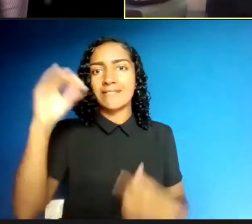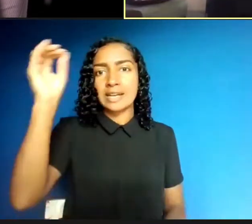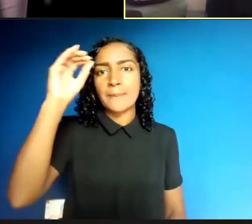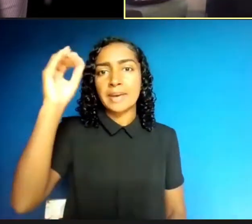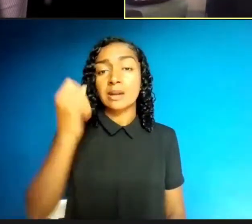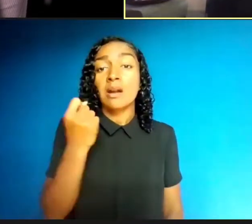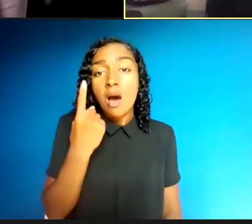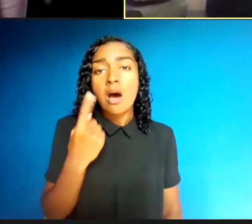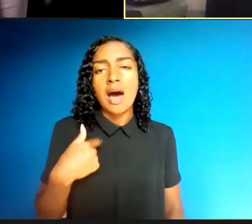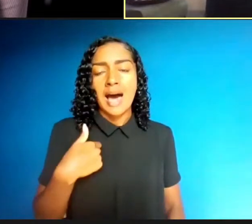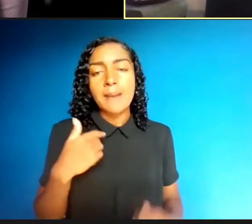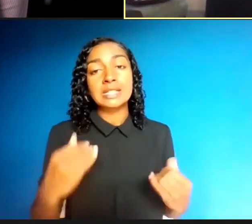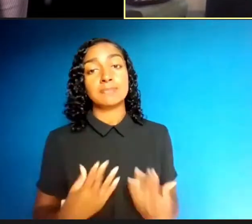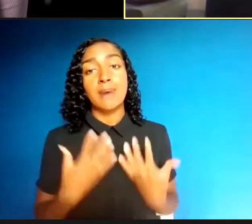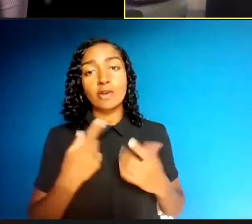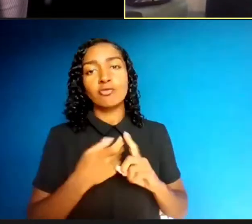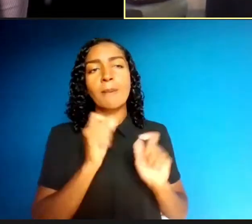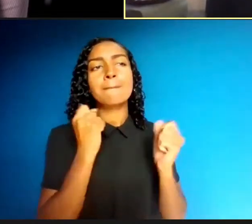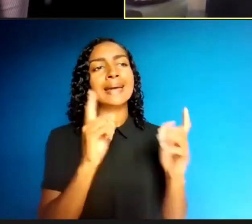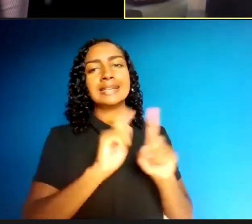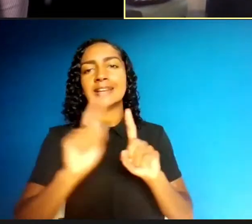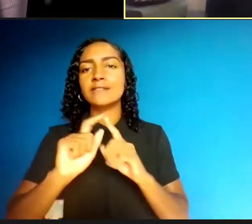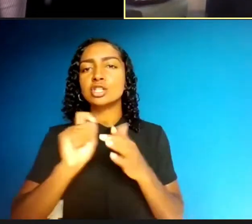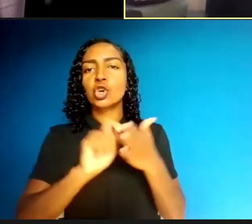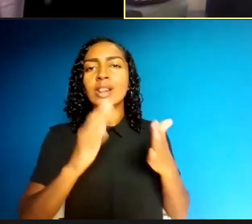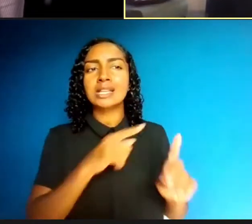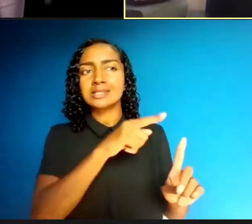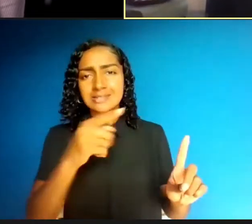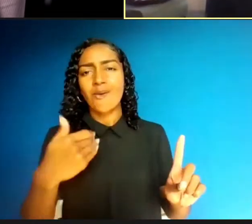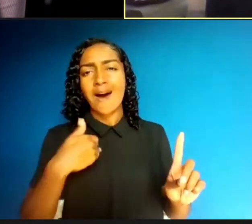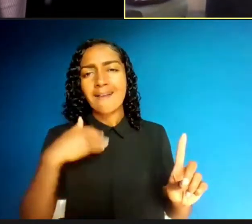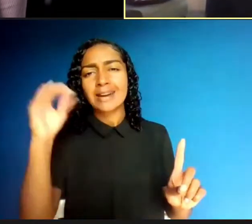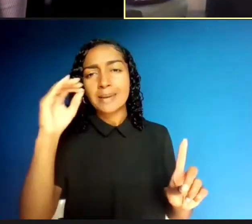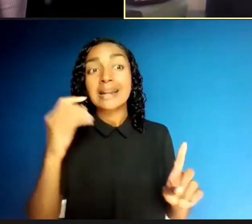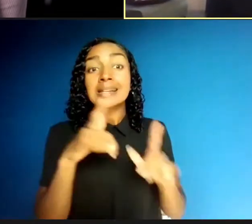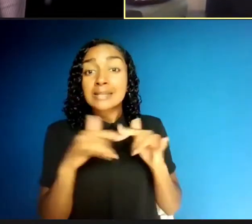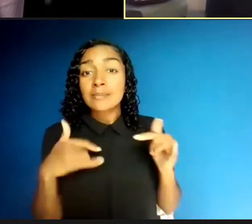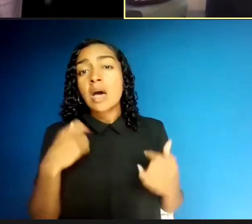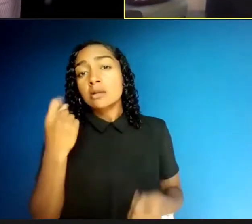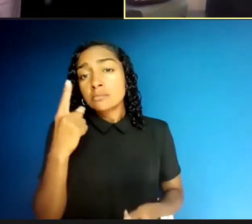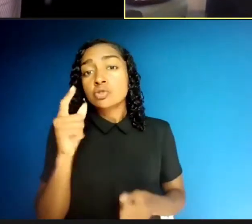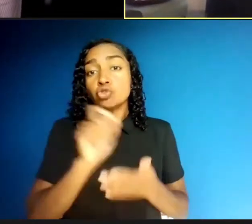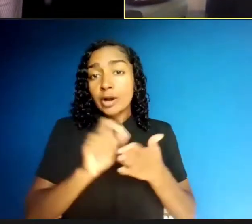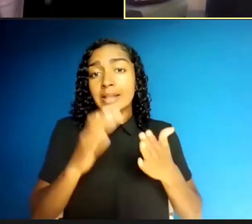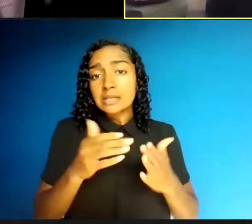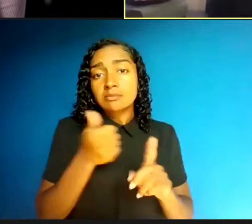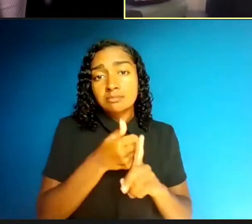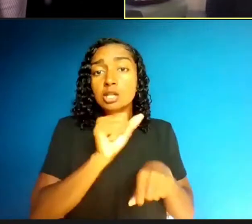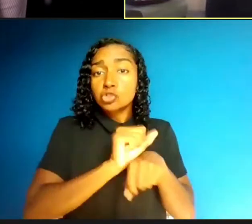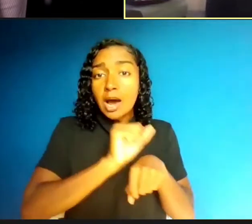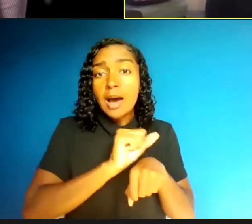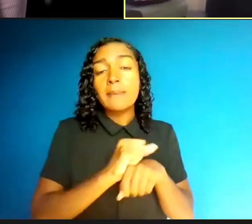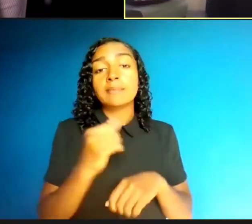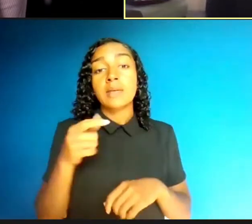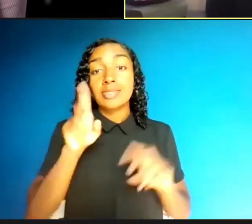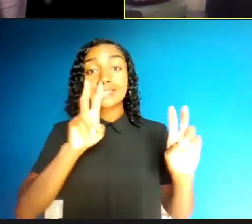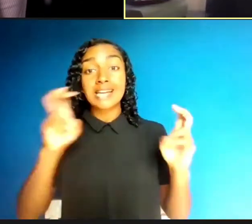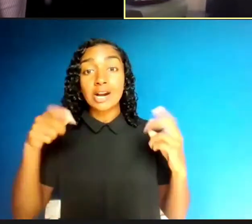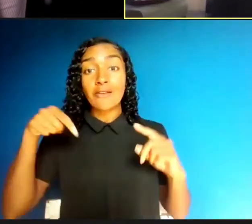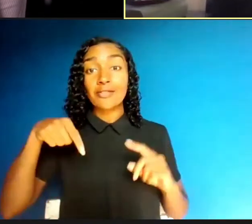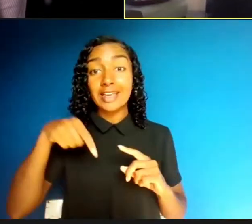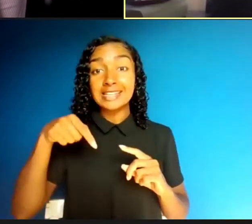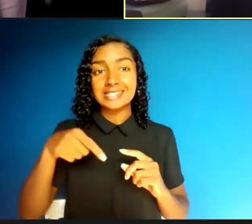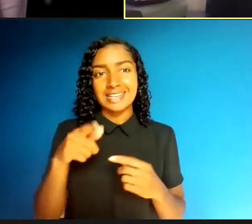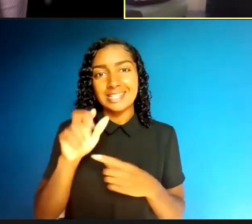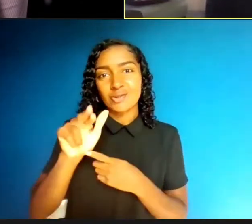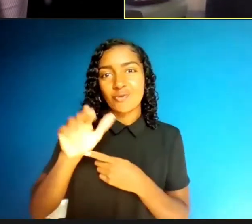who have opinions. But I also understand that journalism is a job, so that when the title of this thing was race and journalism, I'm like, I am making some